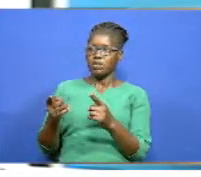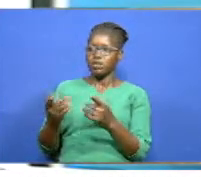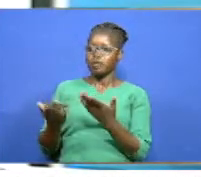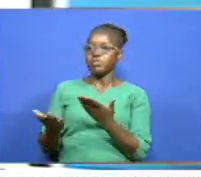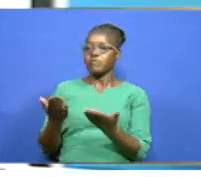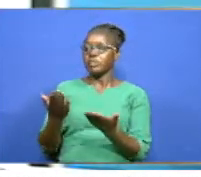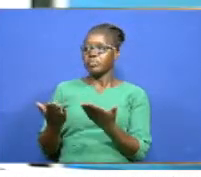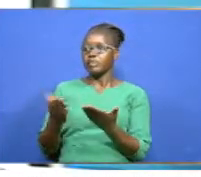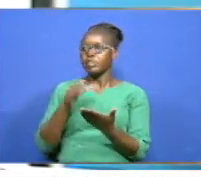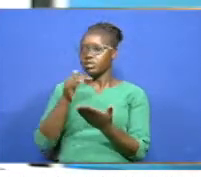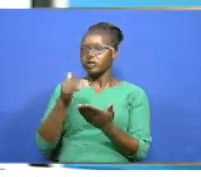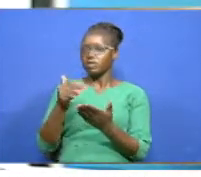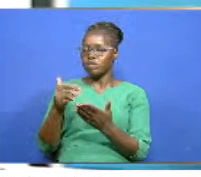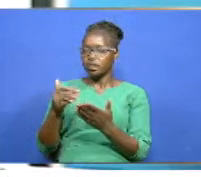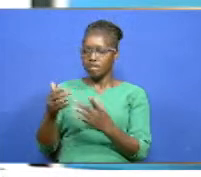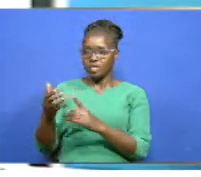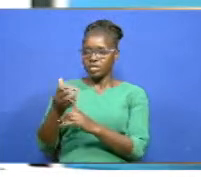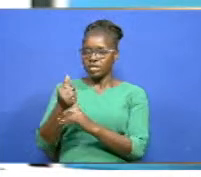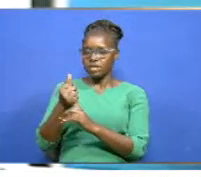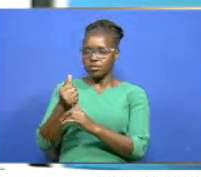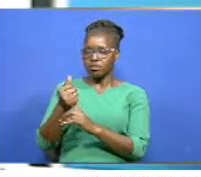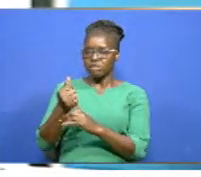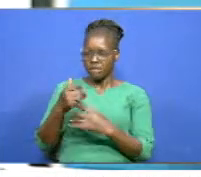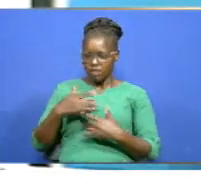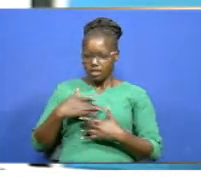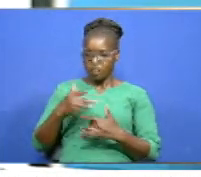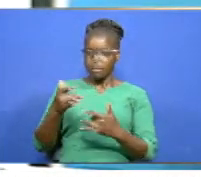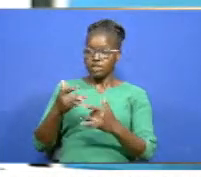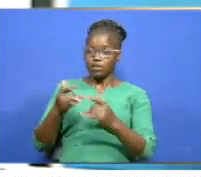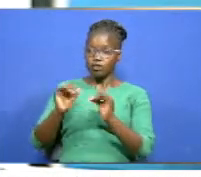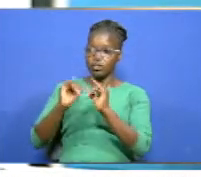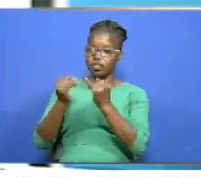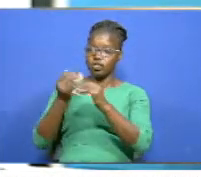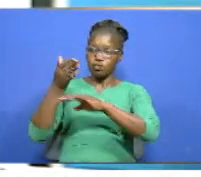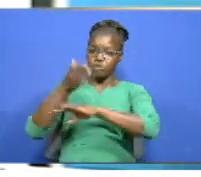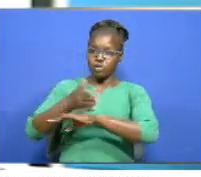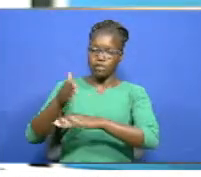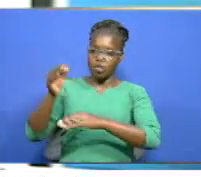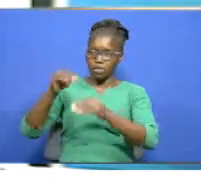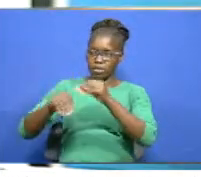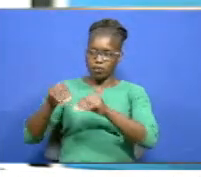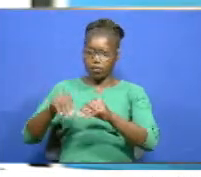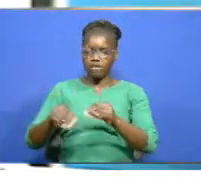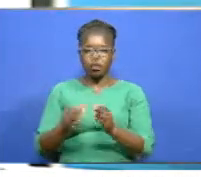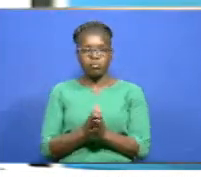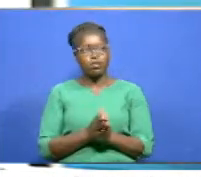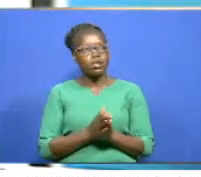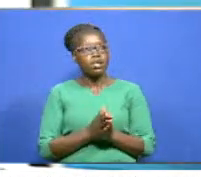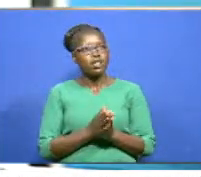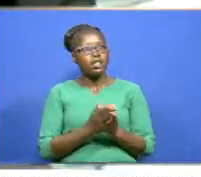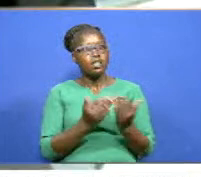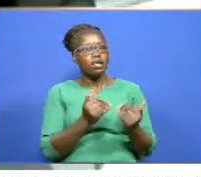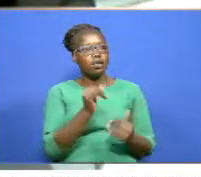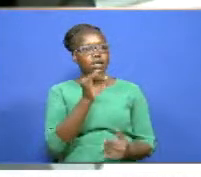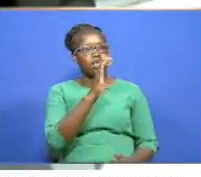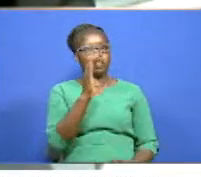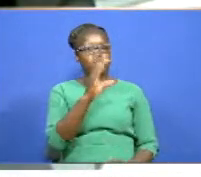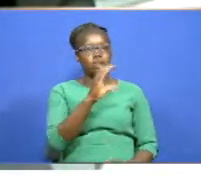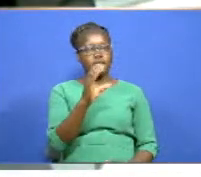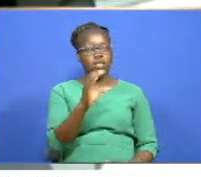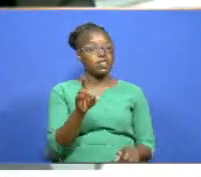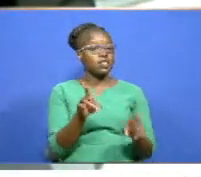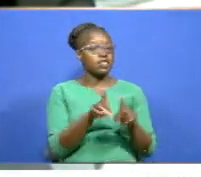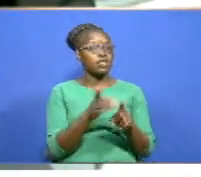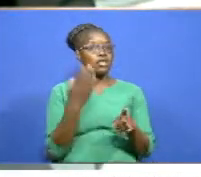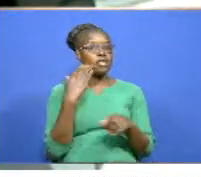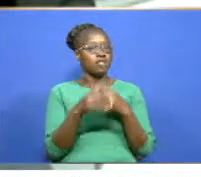the interest of the institution beyond the referendum. Yes. And looking at still on IEBC, looking at